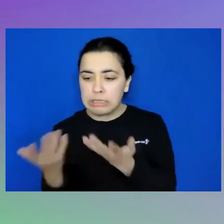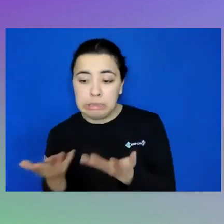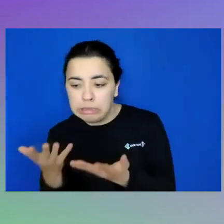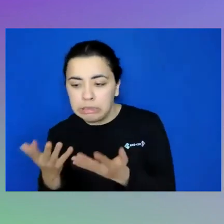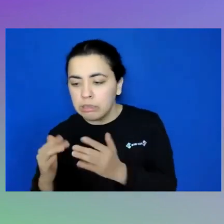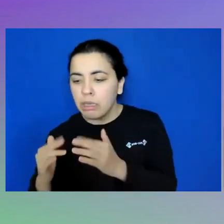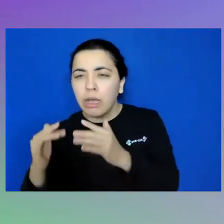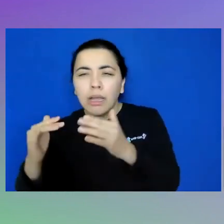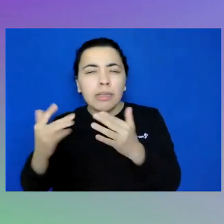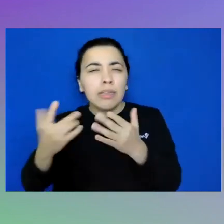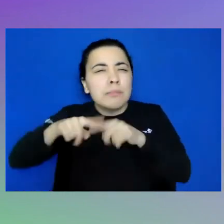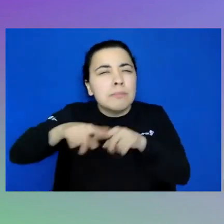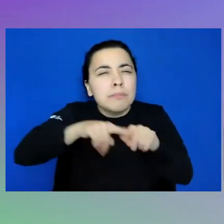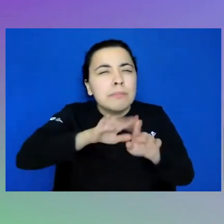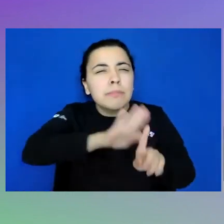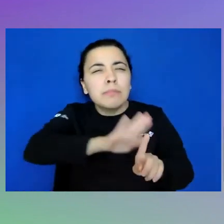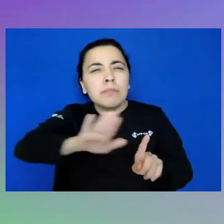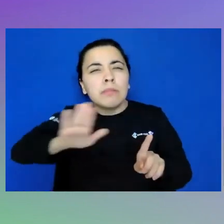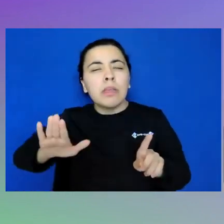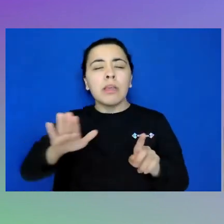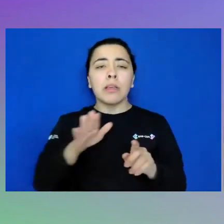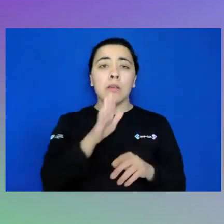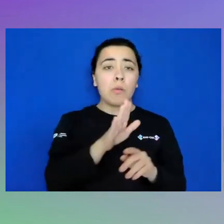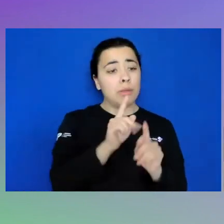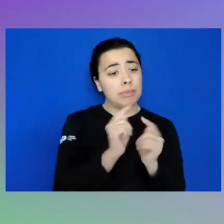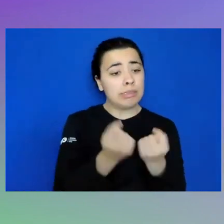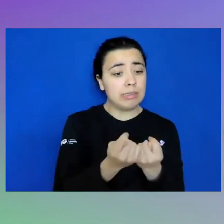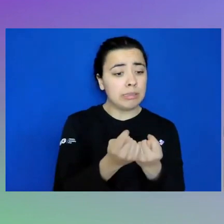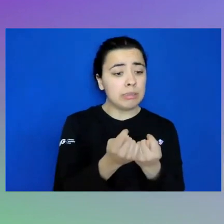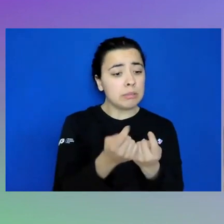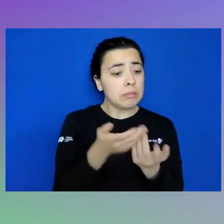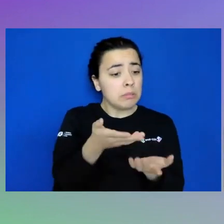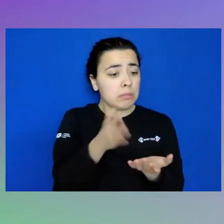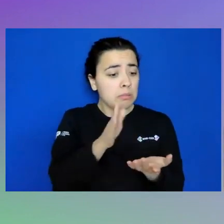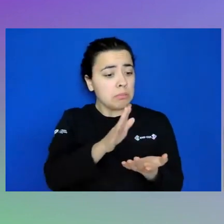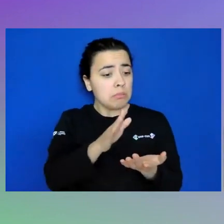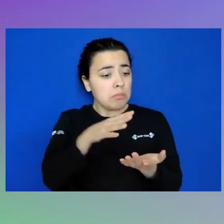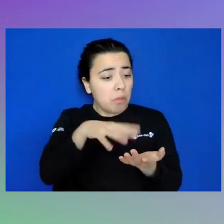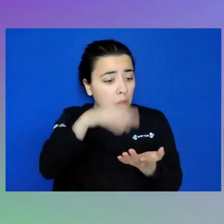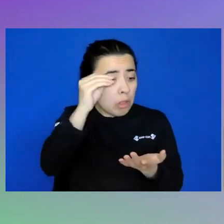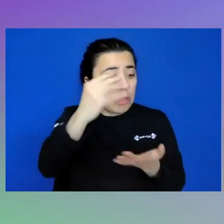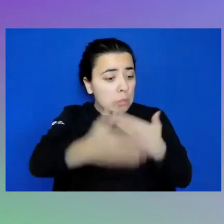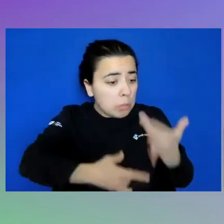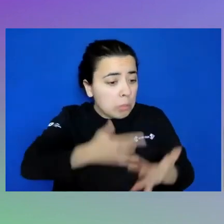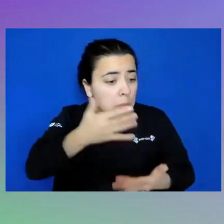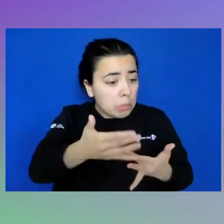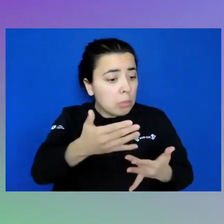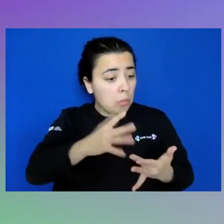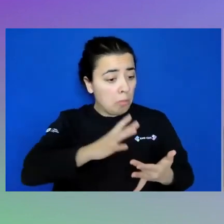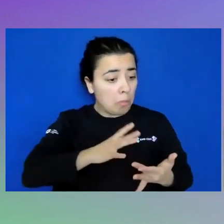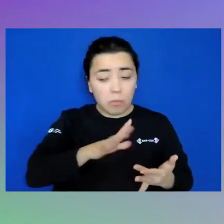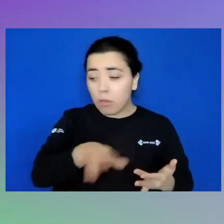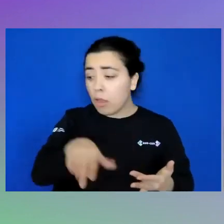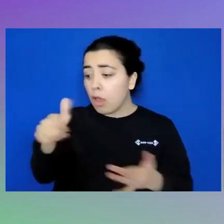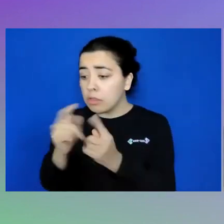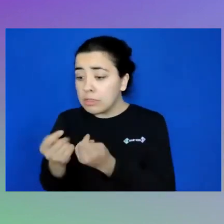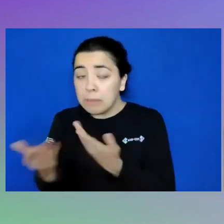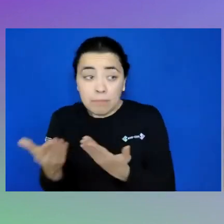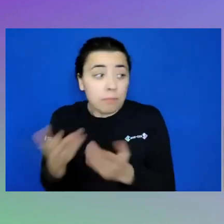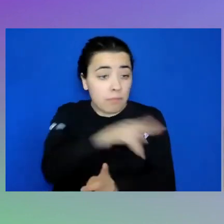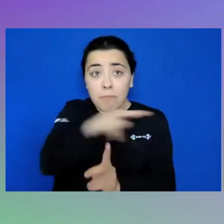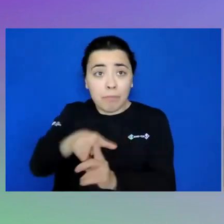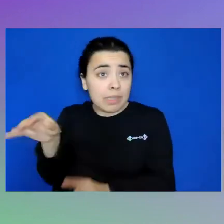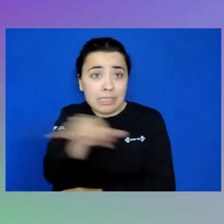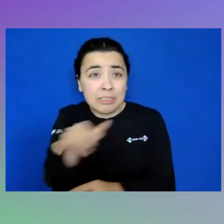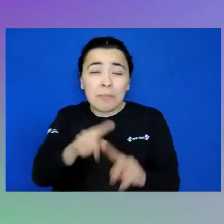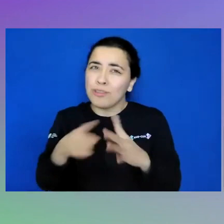you learn from this one team, you can apply to the next one. But remember, they may not be starting in the same spot. Kind of like kids. Your first